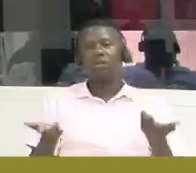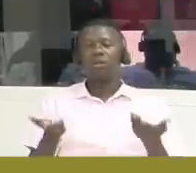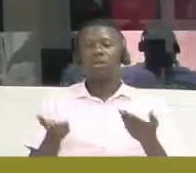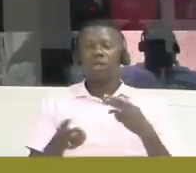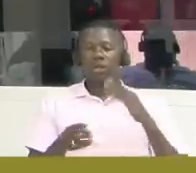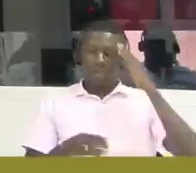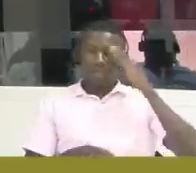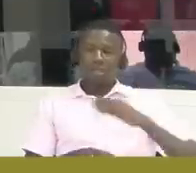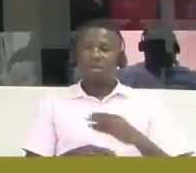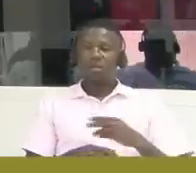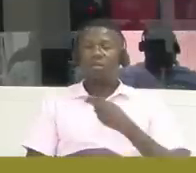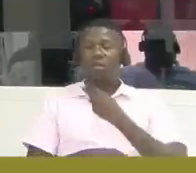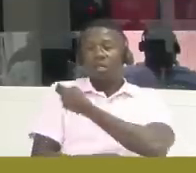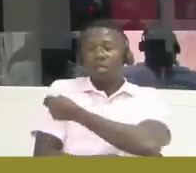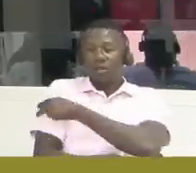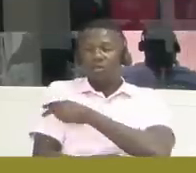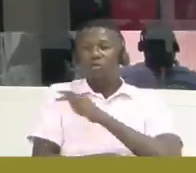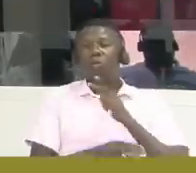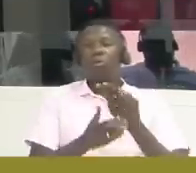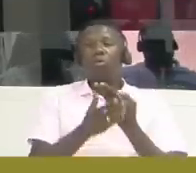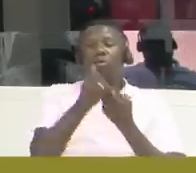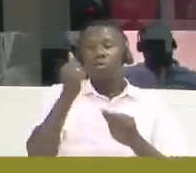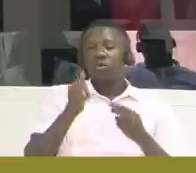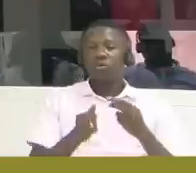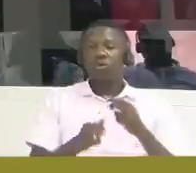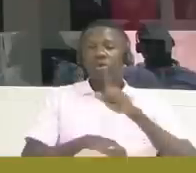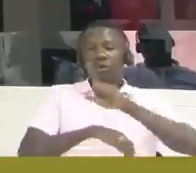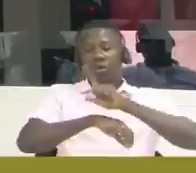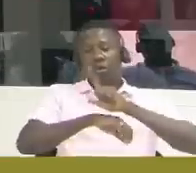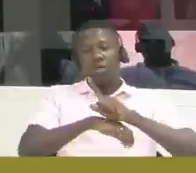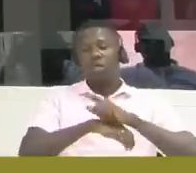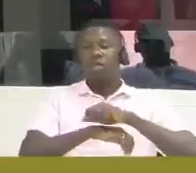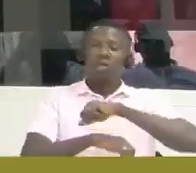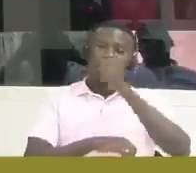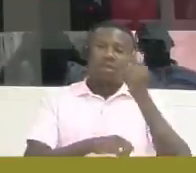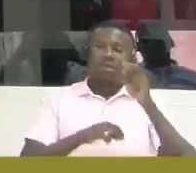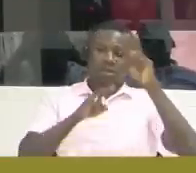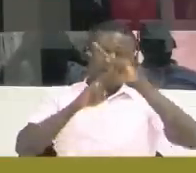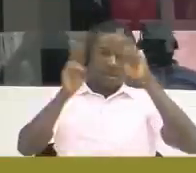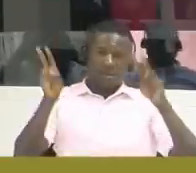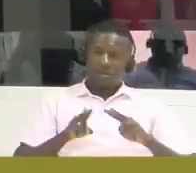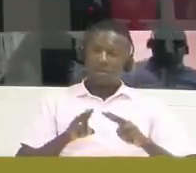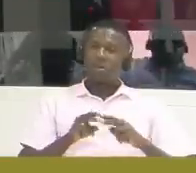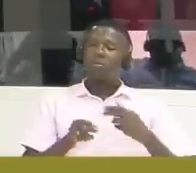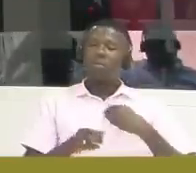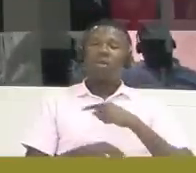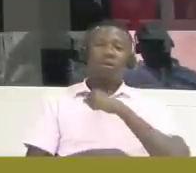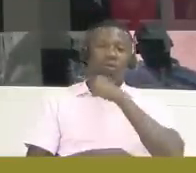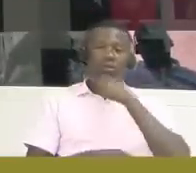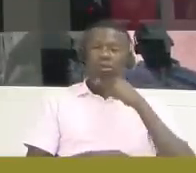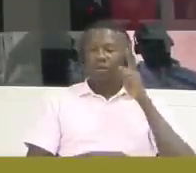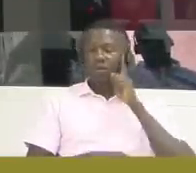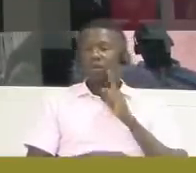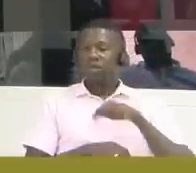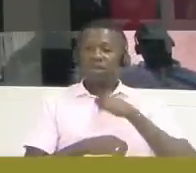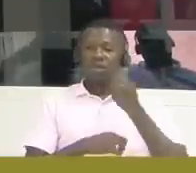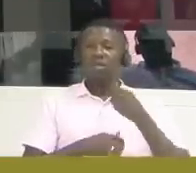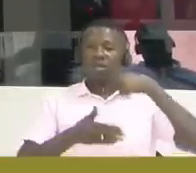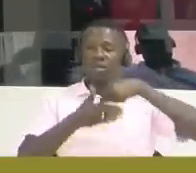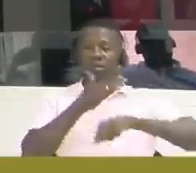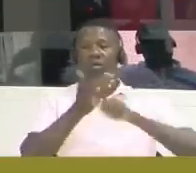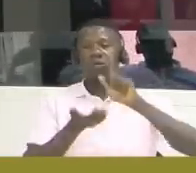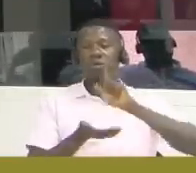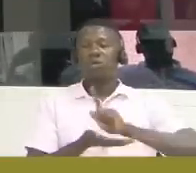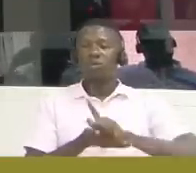the Red Cross both locally and internationally, my parents and my then-in-laws,